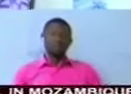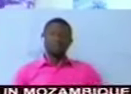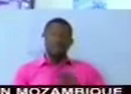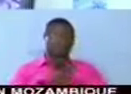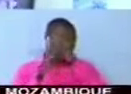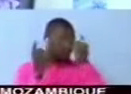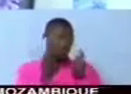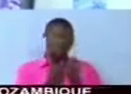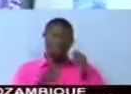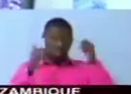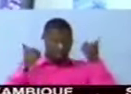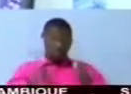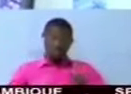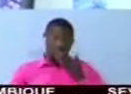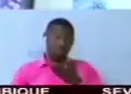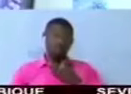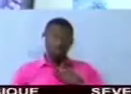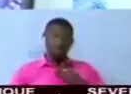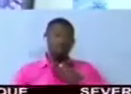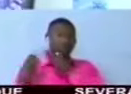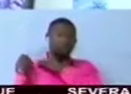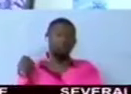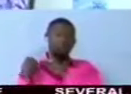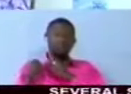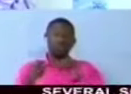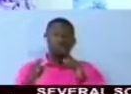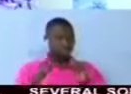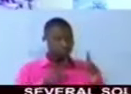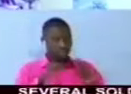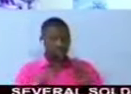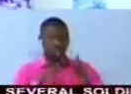today. Anything, I am the one who talked of it.